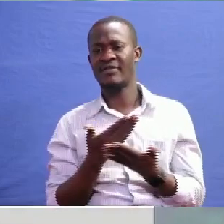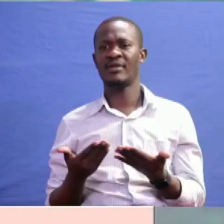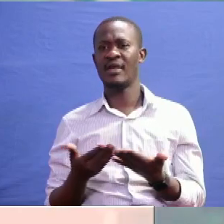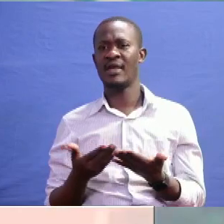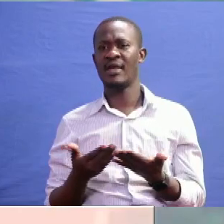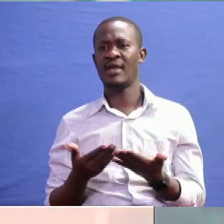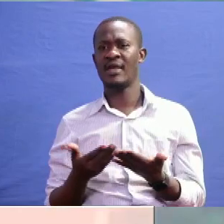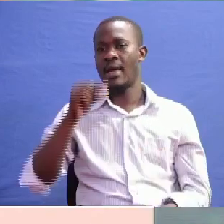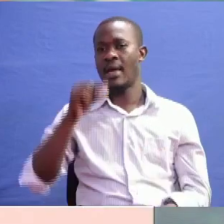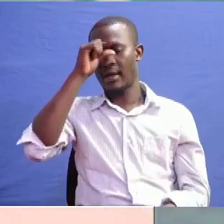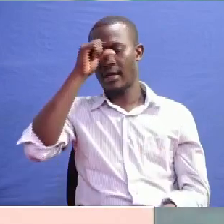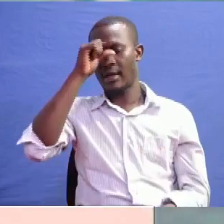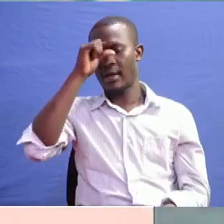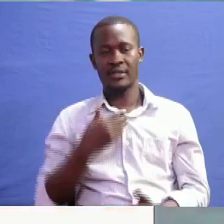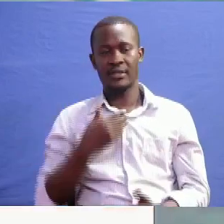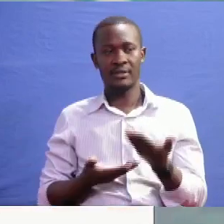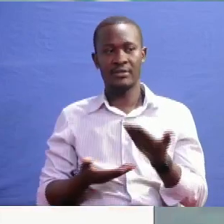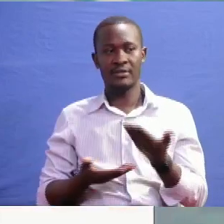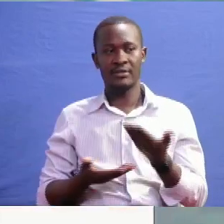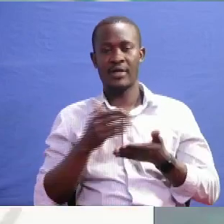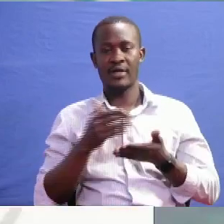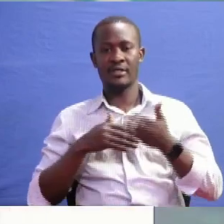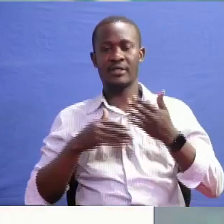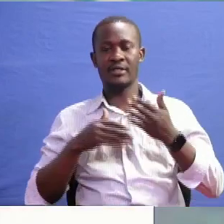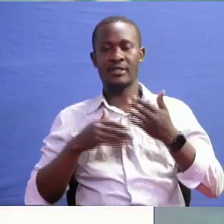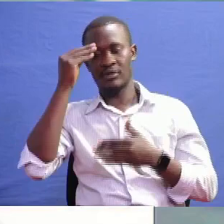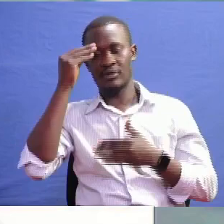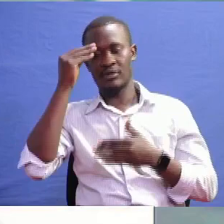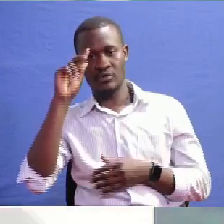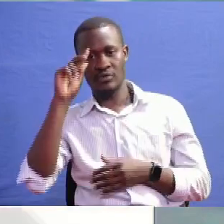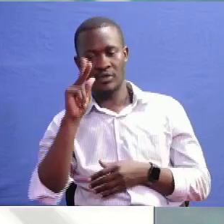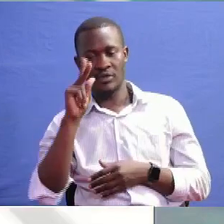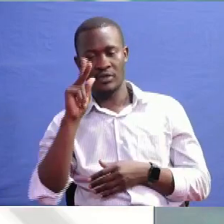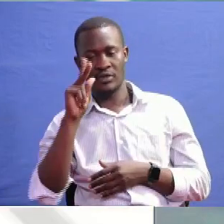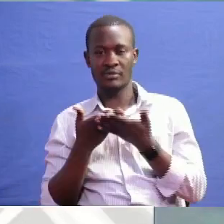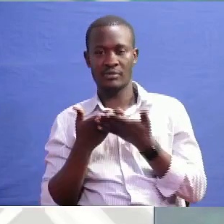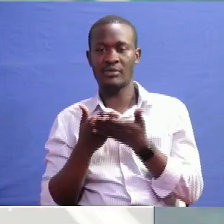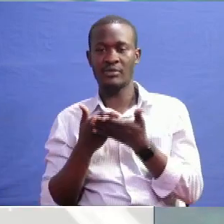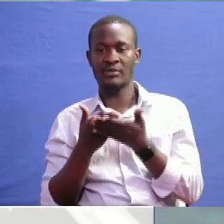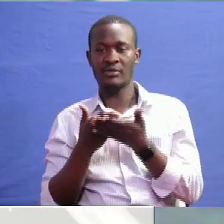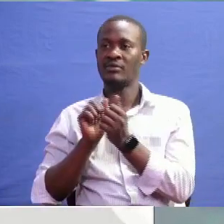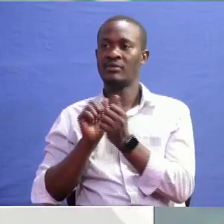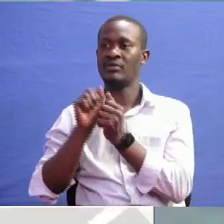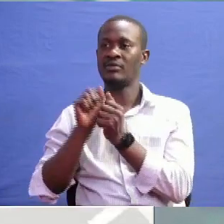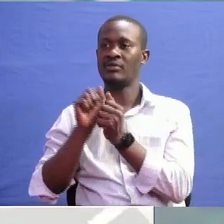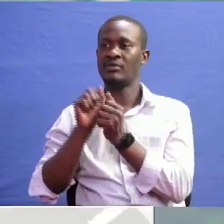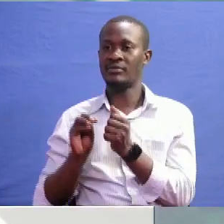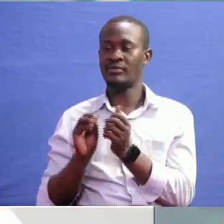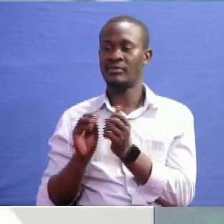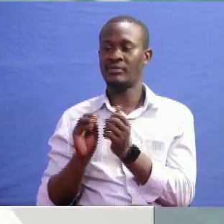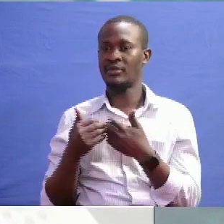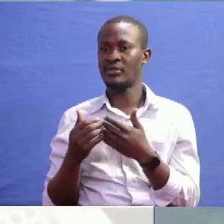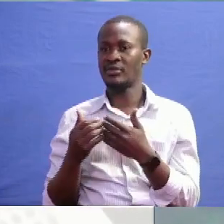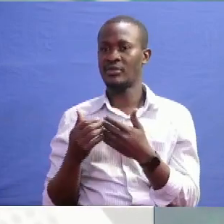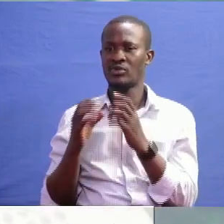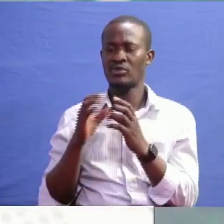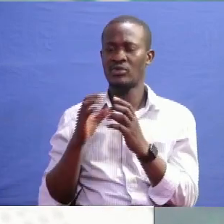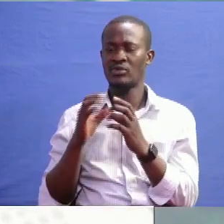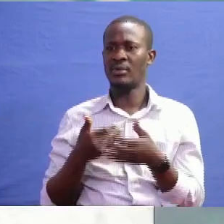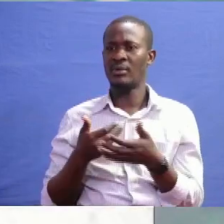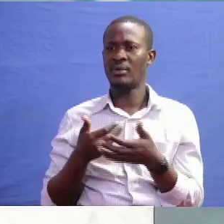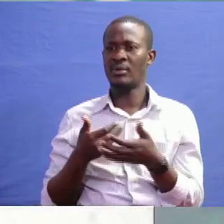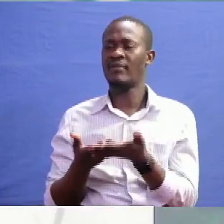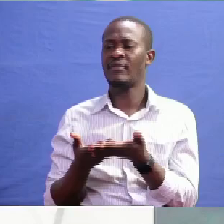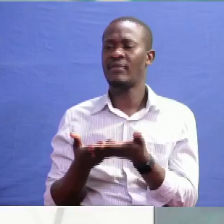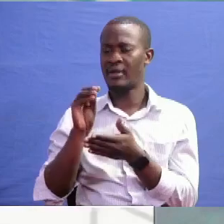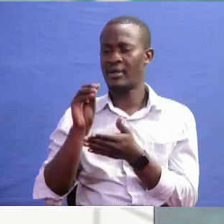is a bulk purchaser, is buying education for Kenyans, give us a discount of 15%. And actually they accepted, they negotiated, they are giving a discount of